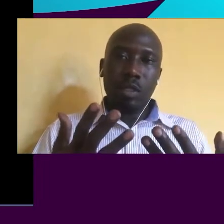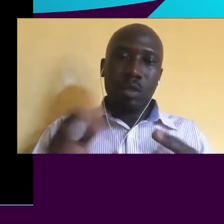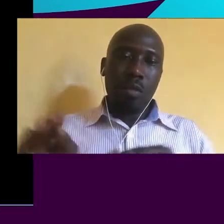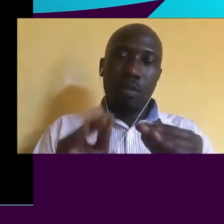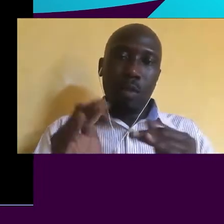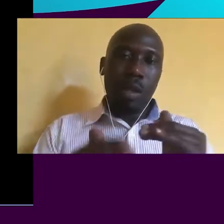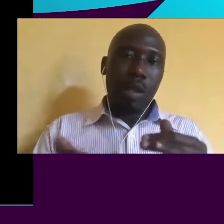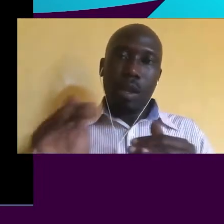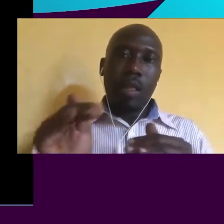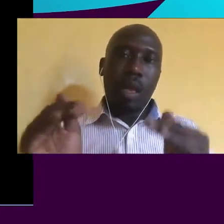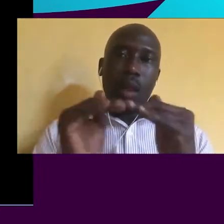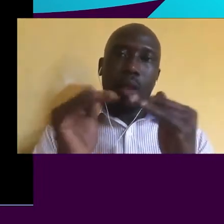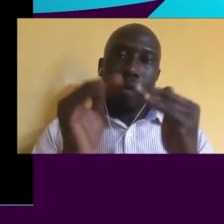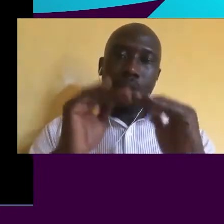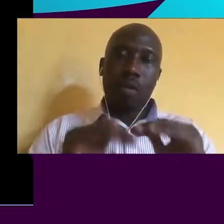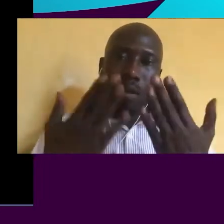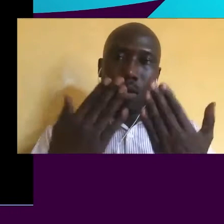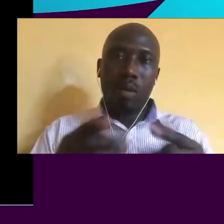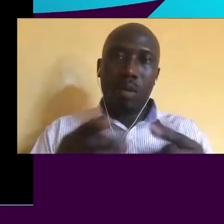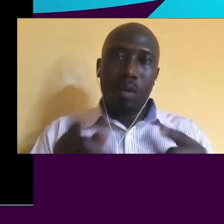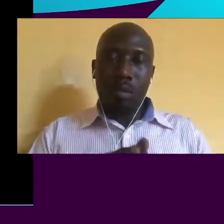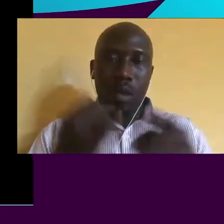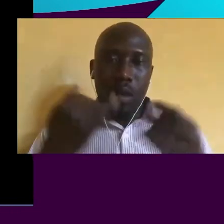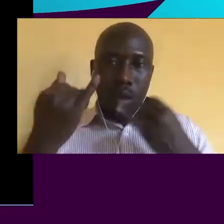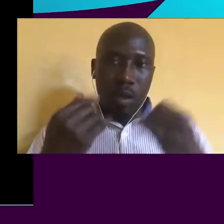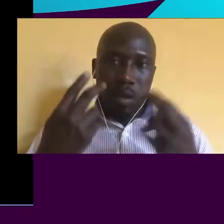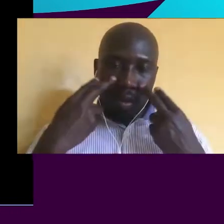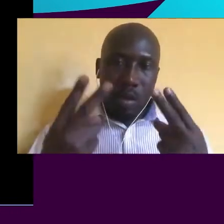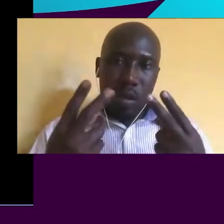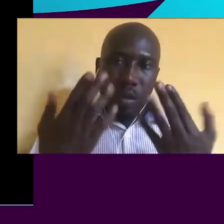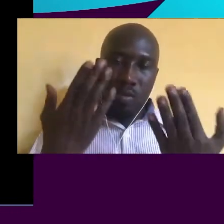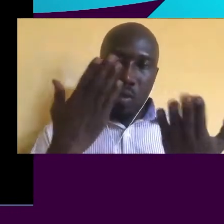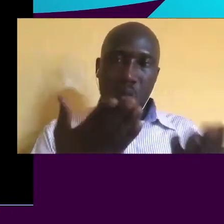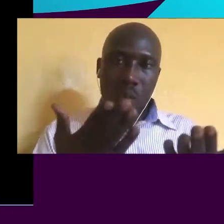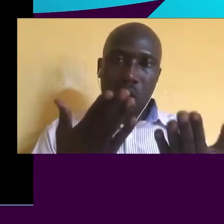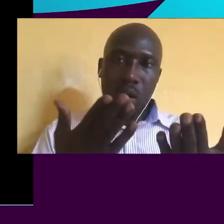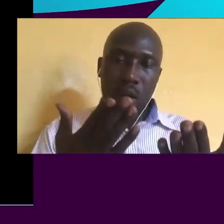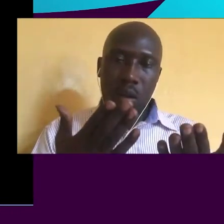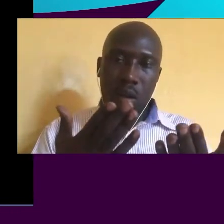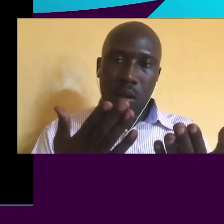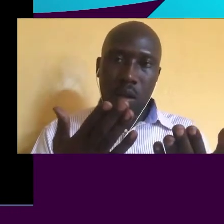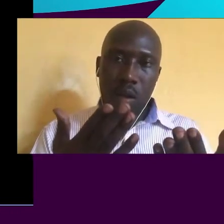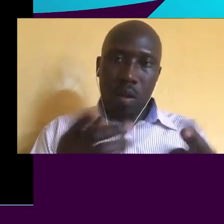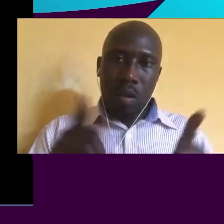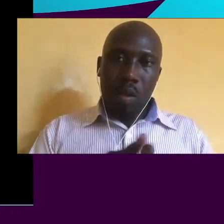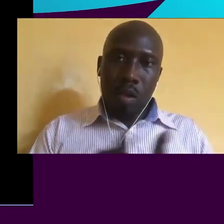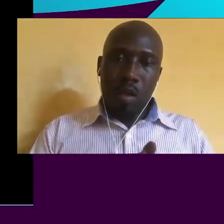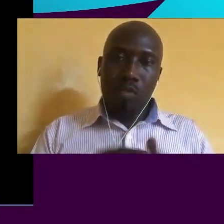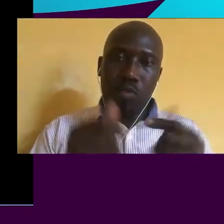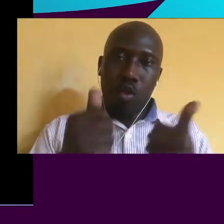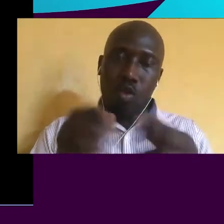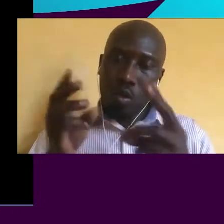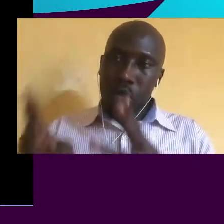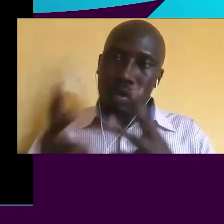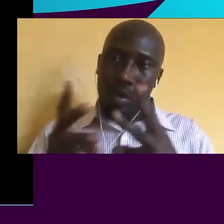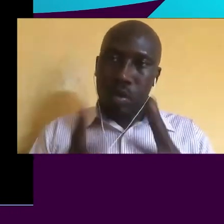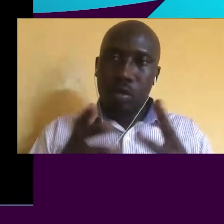So ideally, you see that we have a robust system and a method